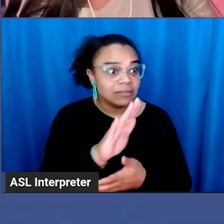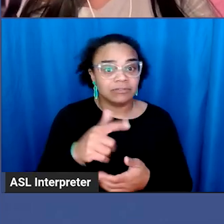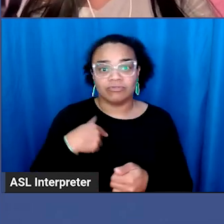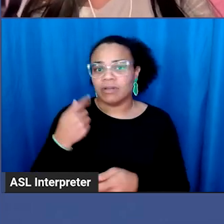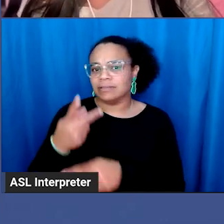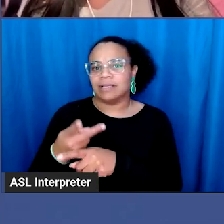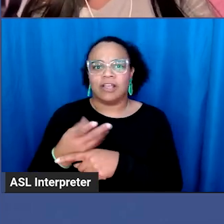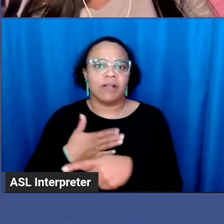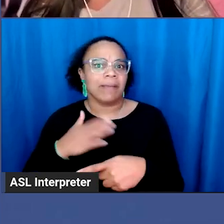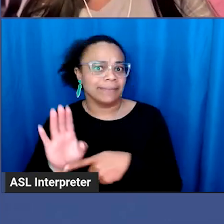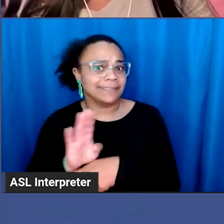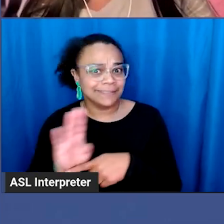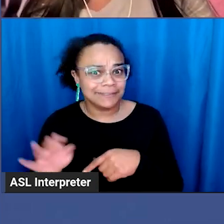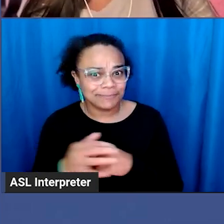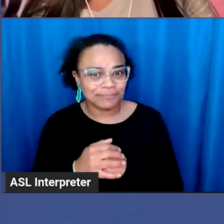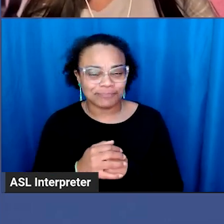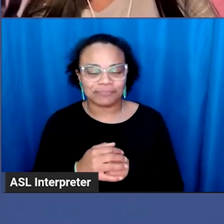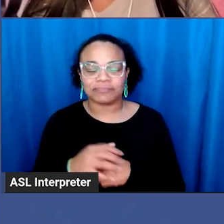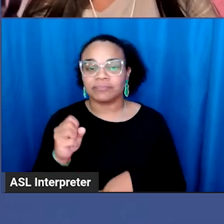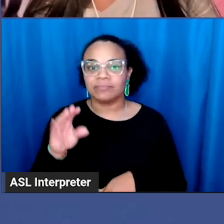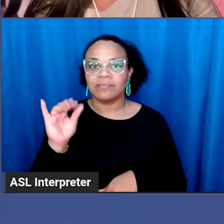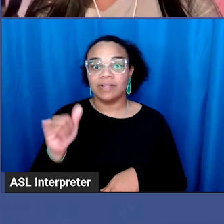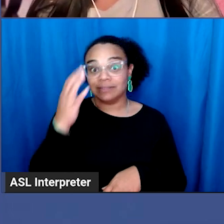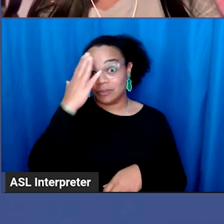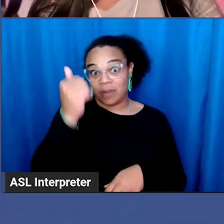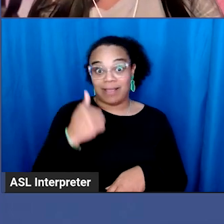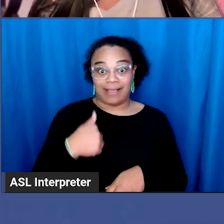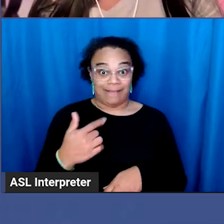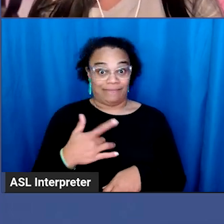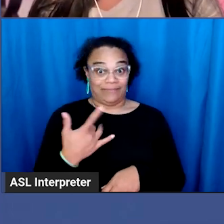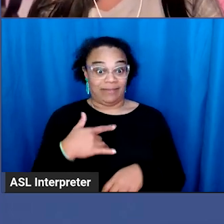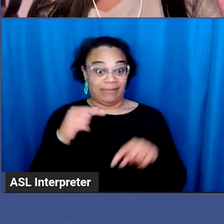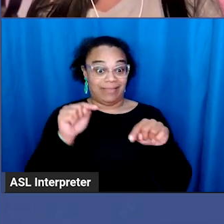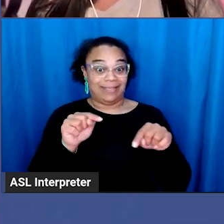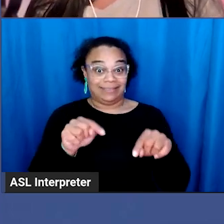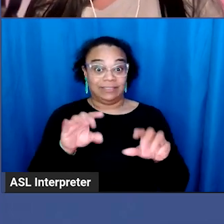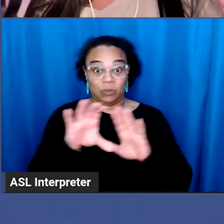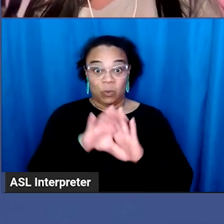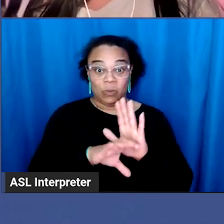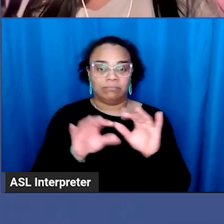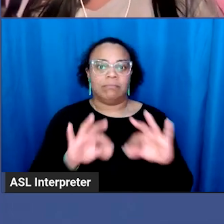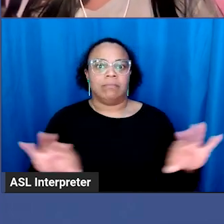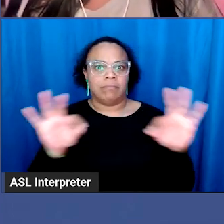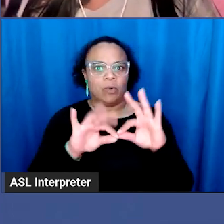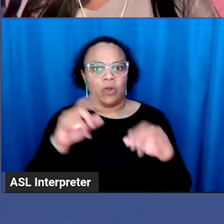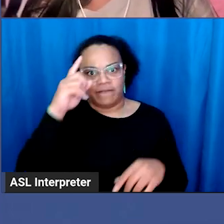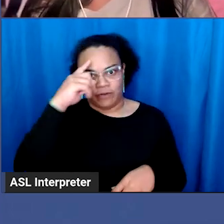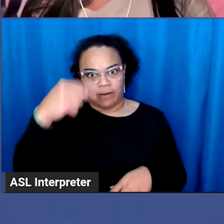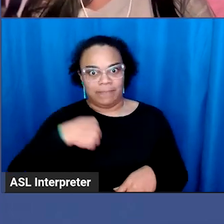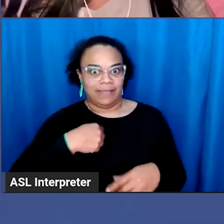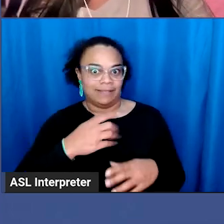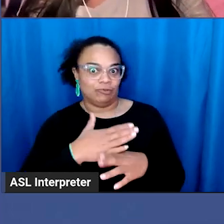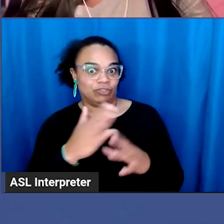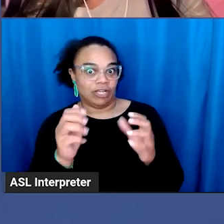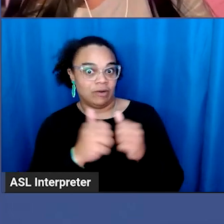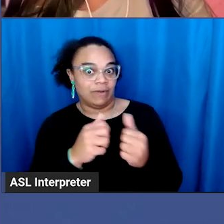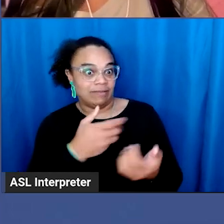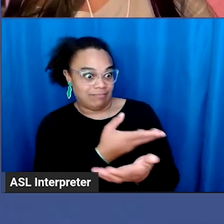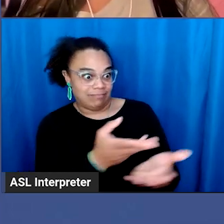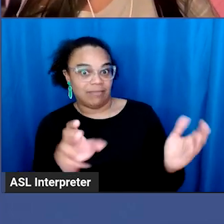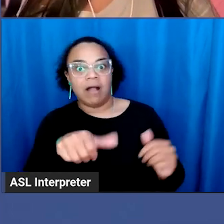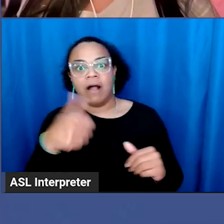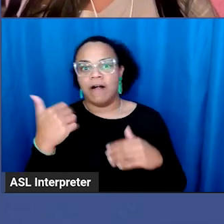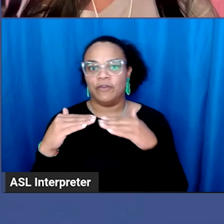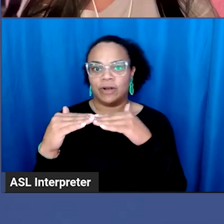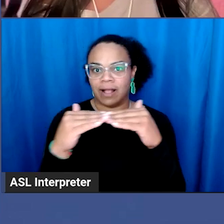And that being said, this is why I feel like this course is very important for me to share with other of my colleagues. Why is